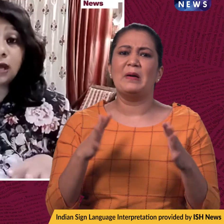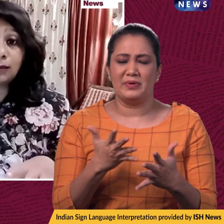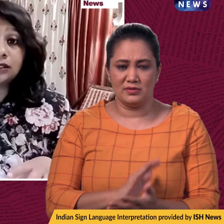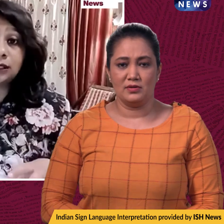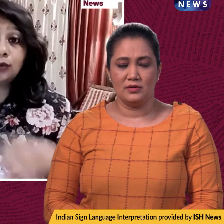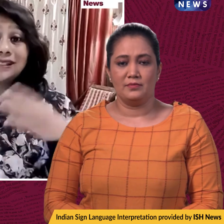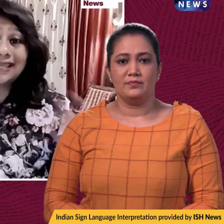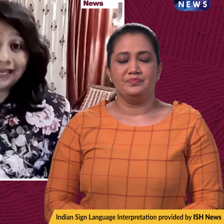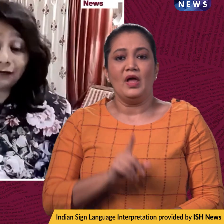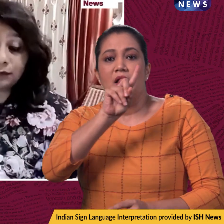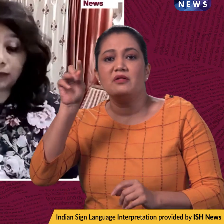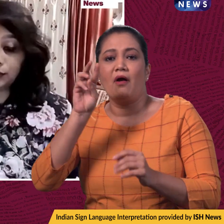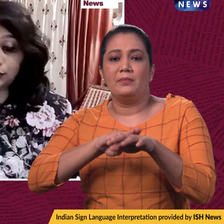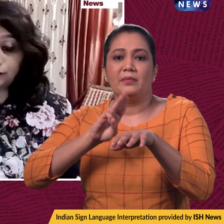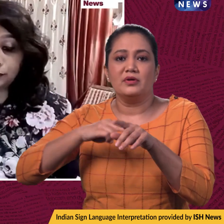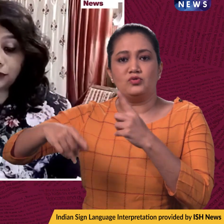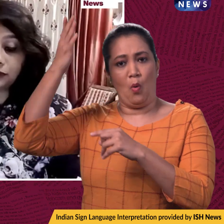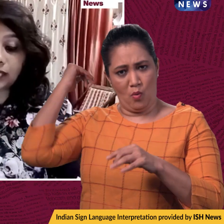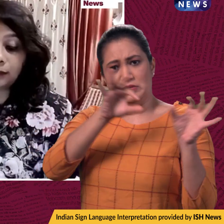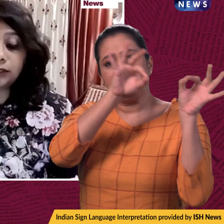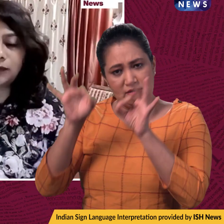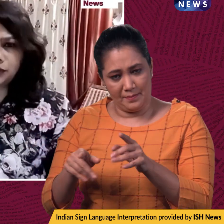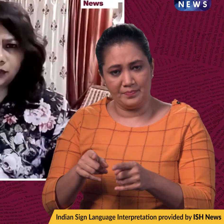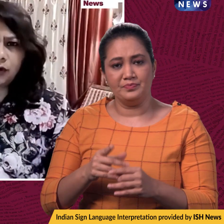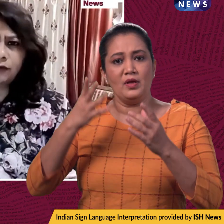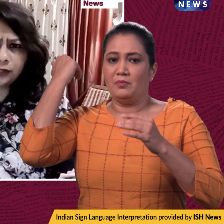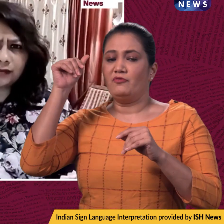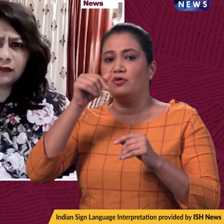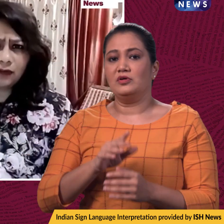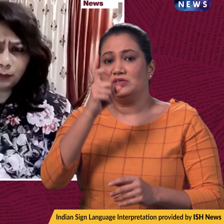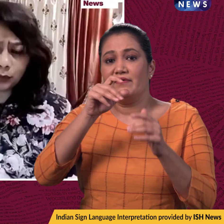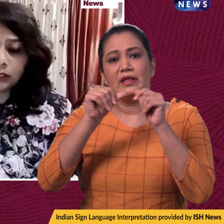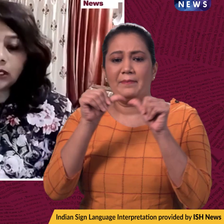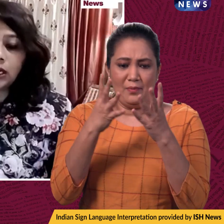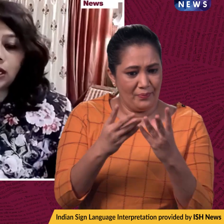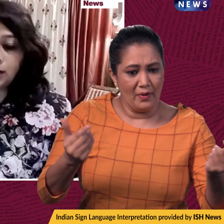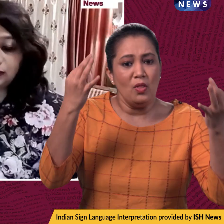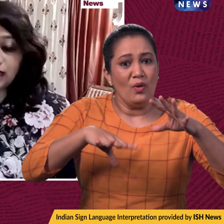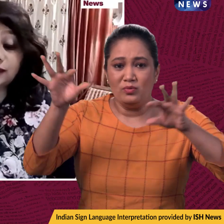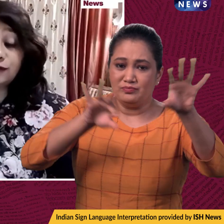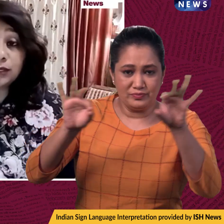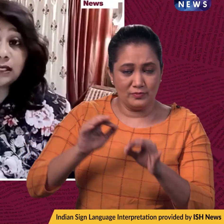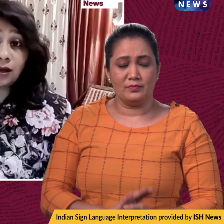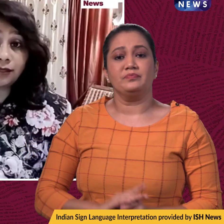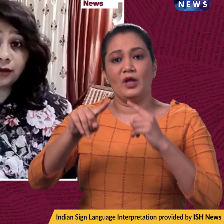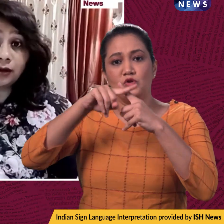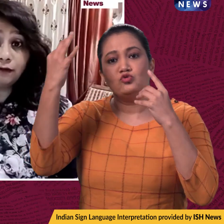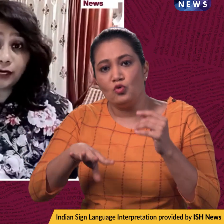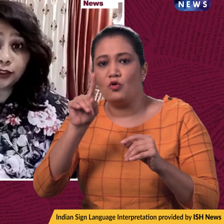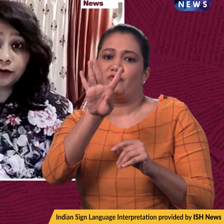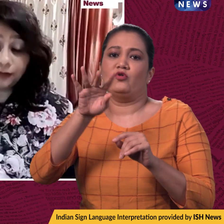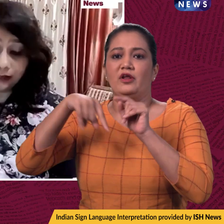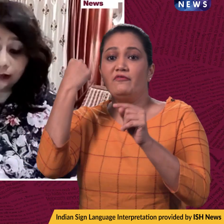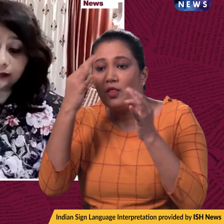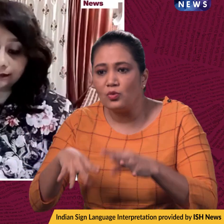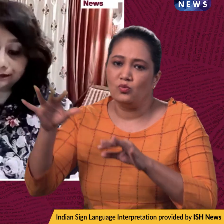this new cabinet includes 11 members of the previous cabinet that was dissolved on the 7th of April, besides 14 other